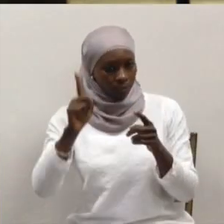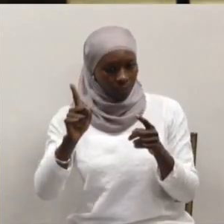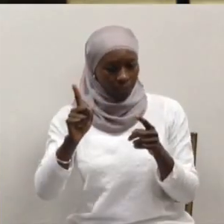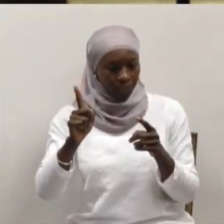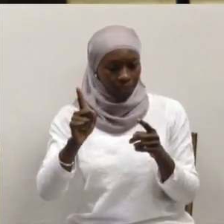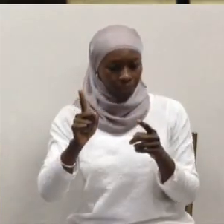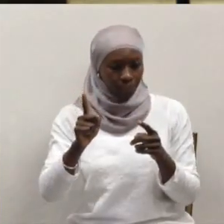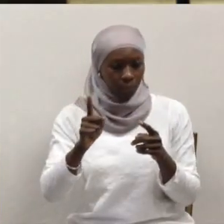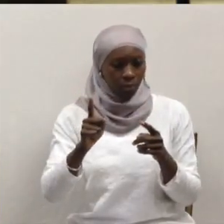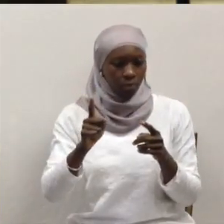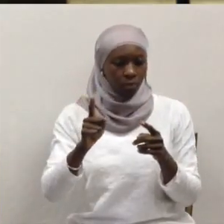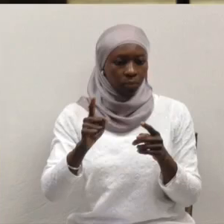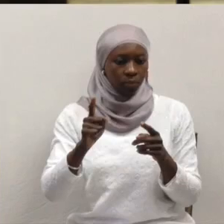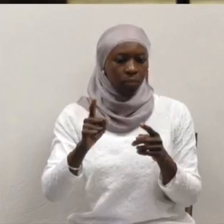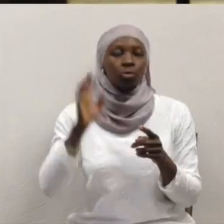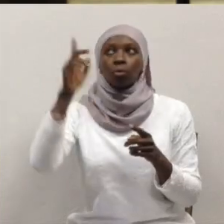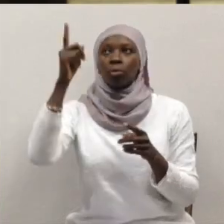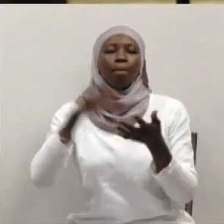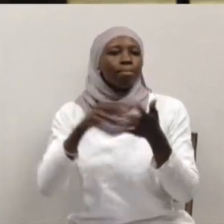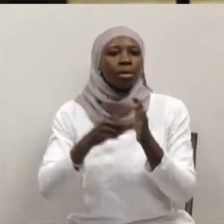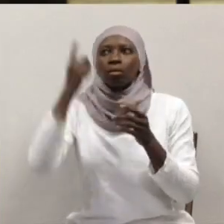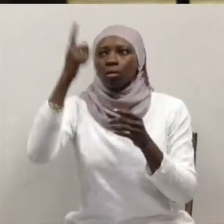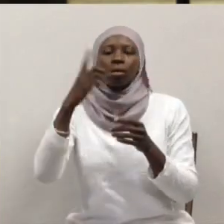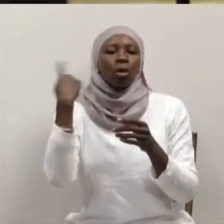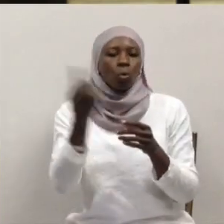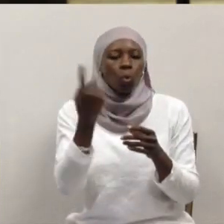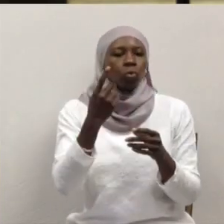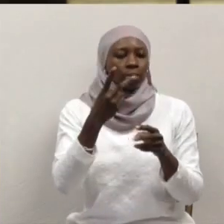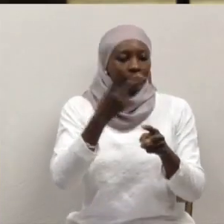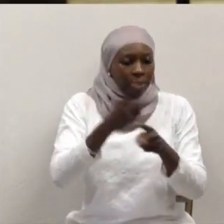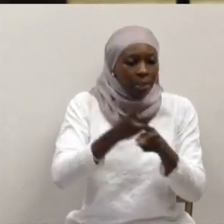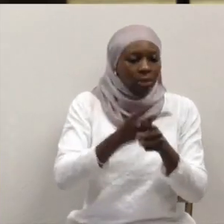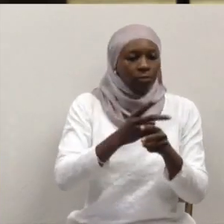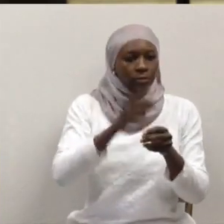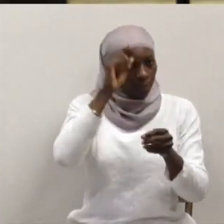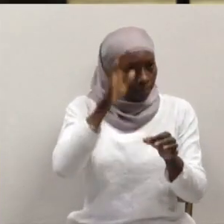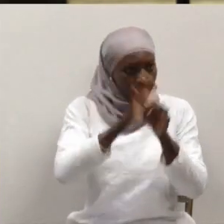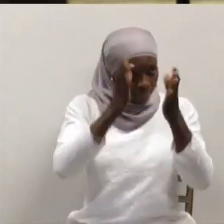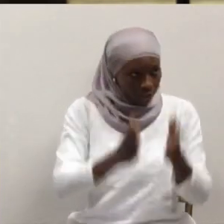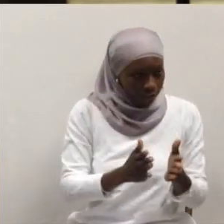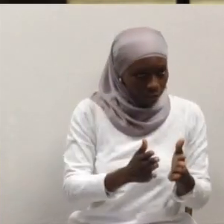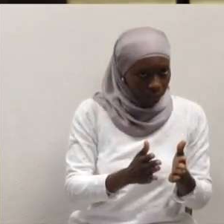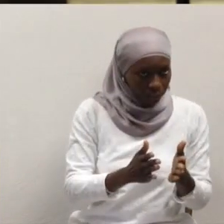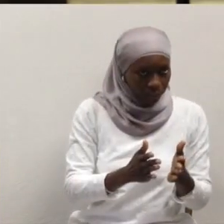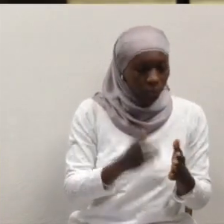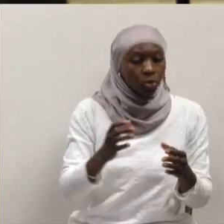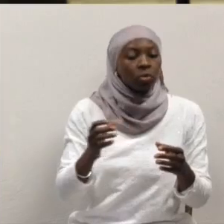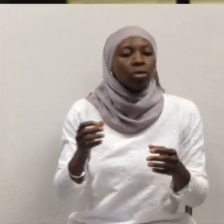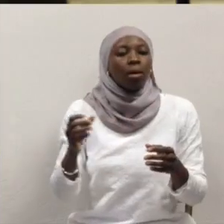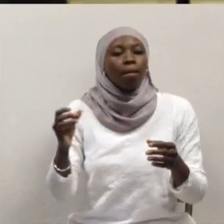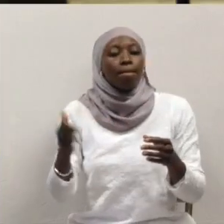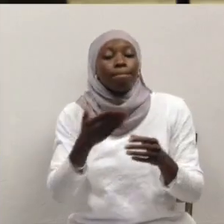win. This is a great win from Allah subhanahu wa ta'ala. The greatest win is not the victory you get in this